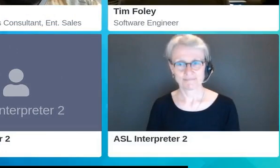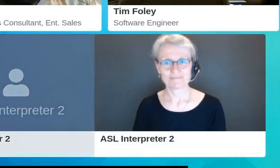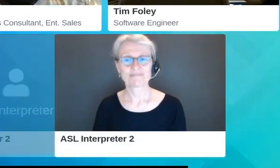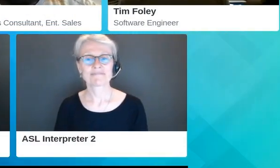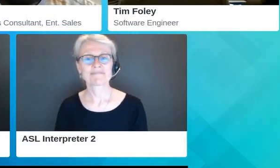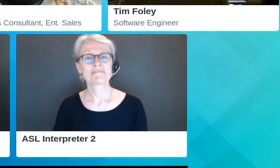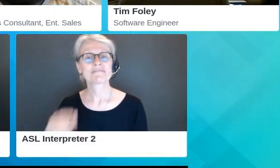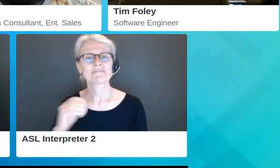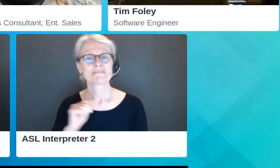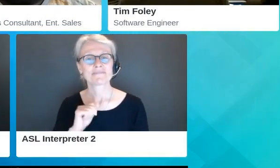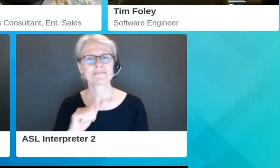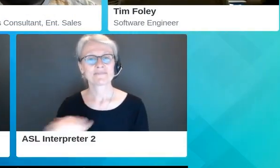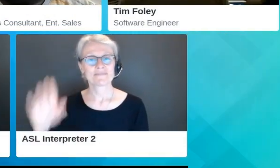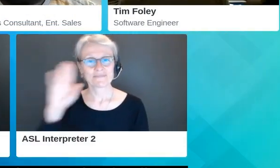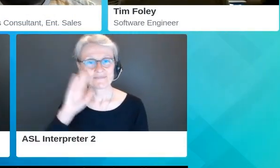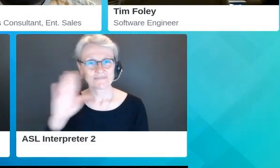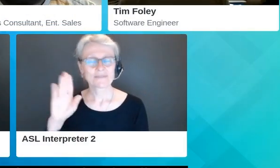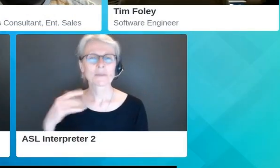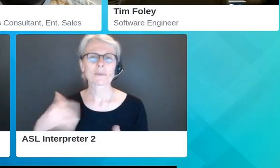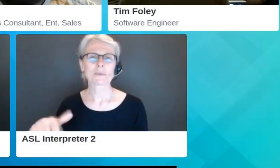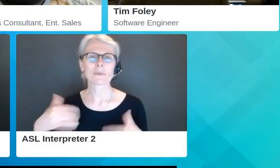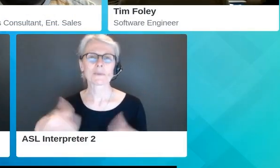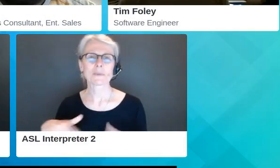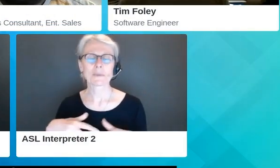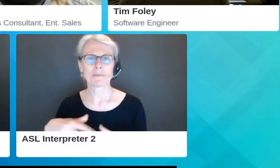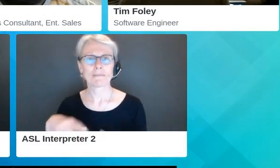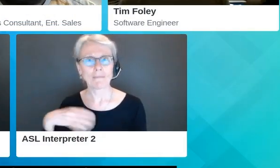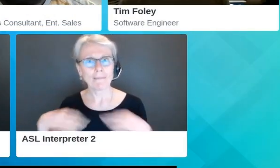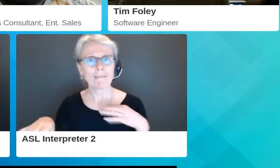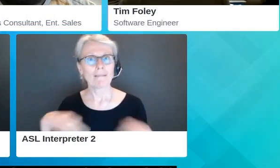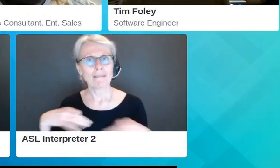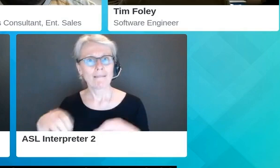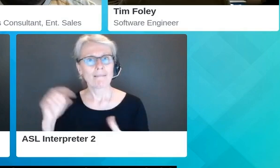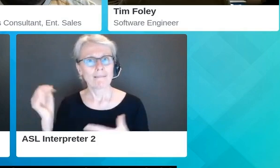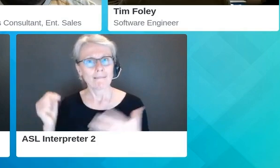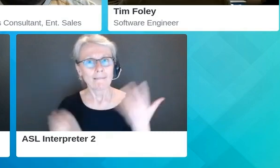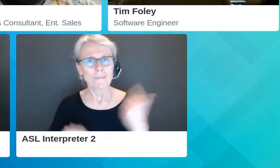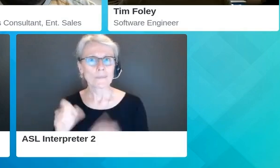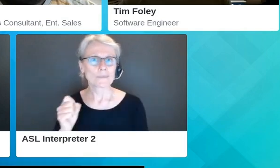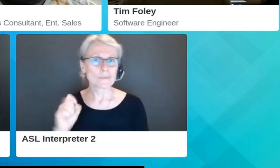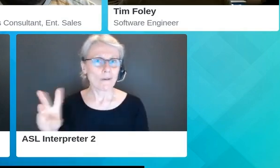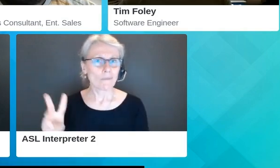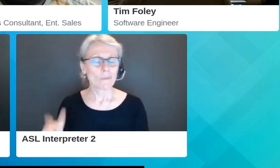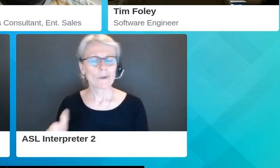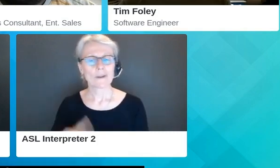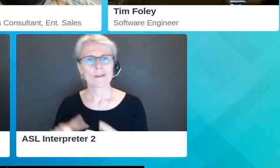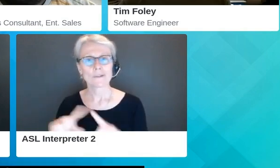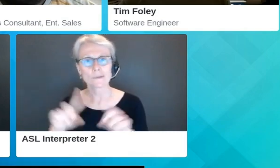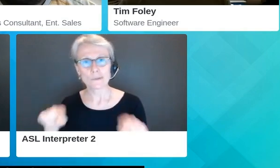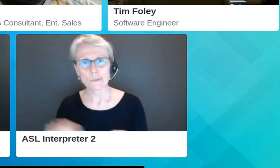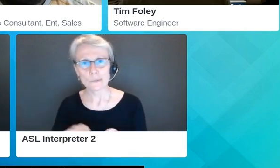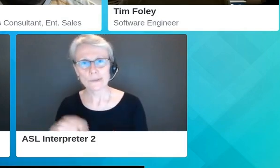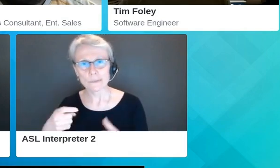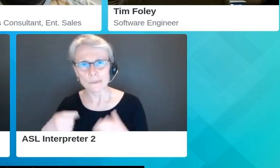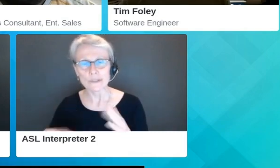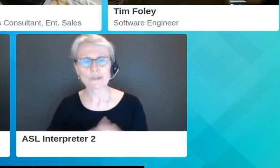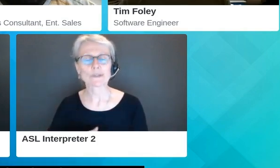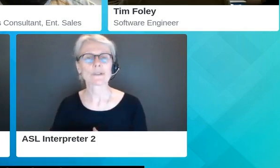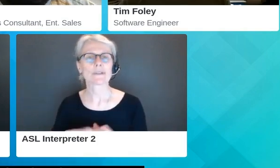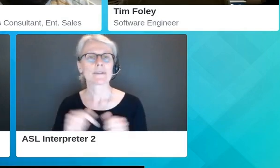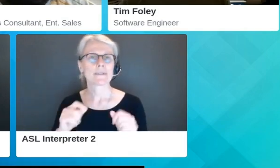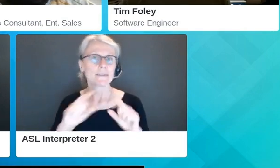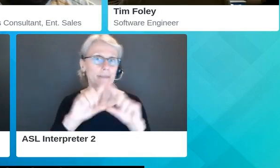Hey, everybody. I know there was a lot of stuff going on with that software and screen reader demo, huh? Headings, landmarks, drop